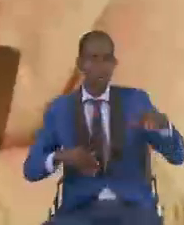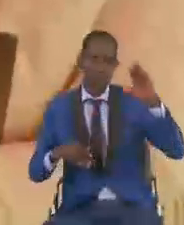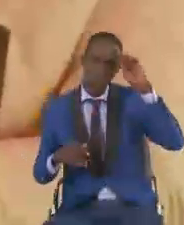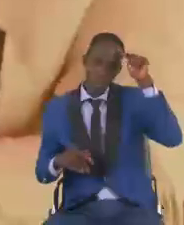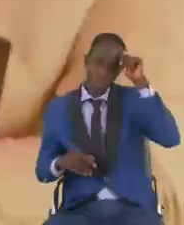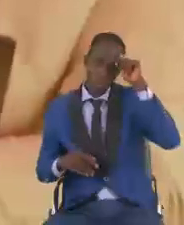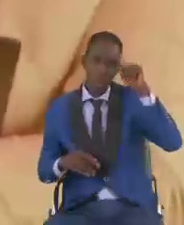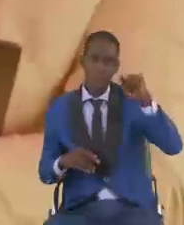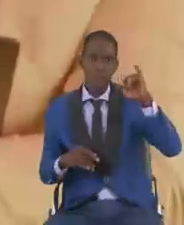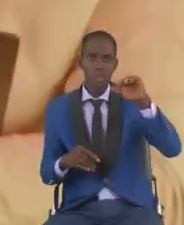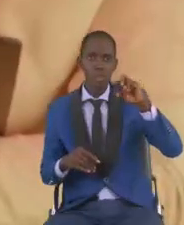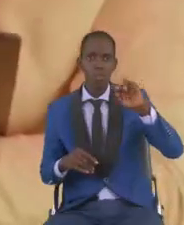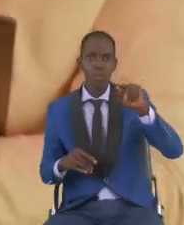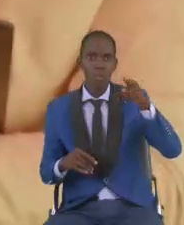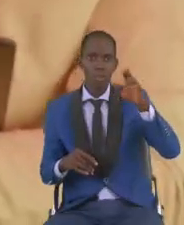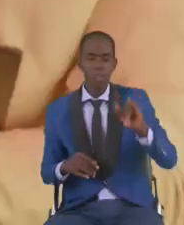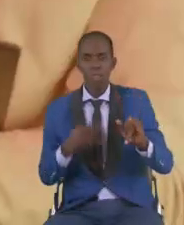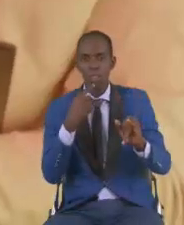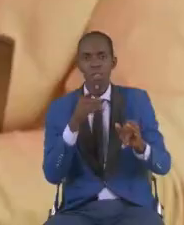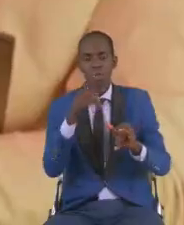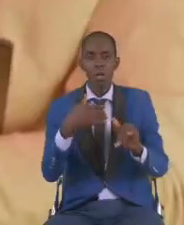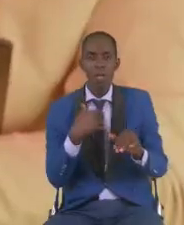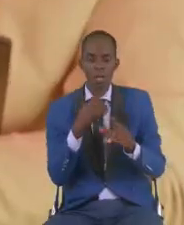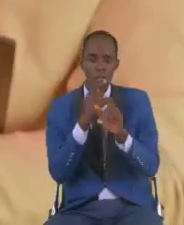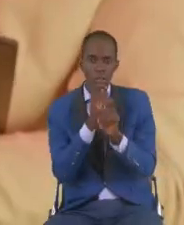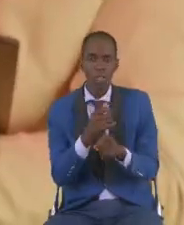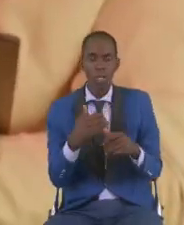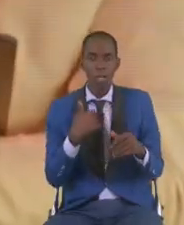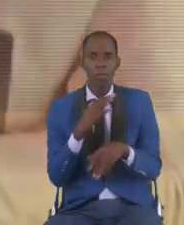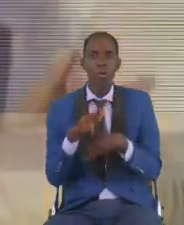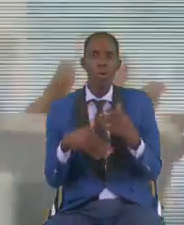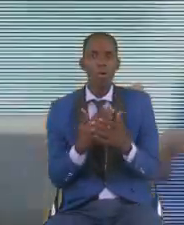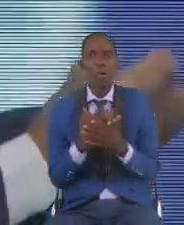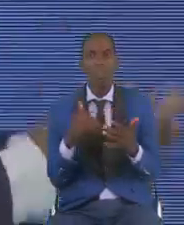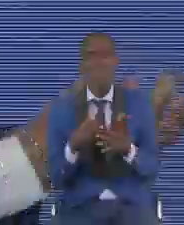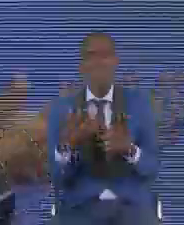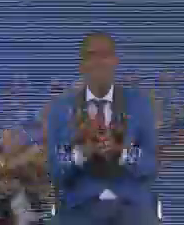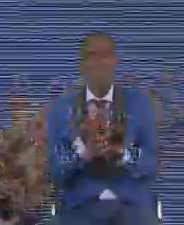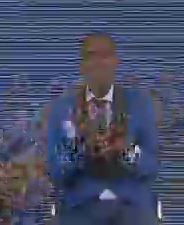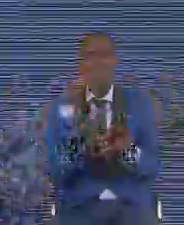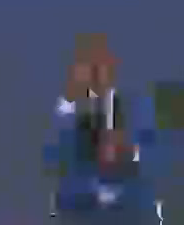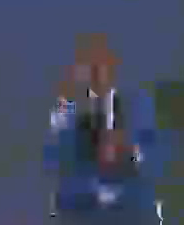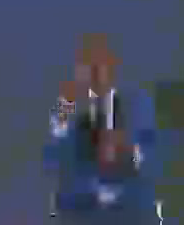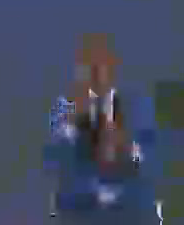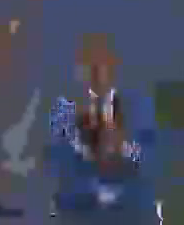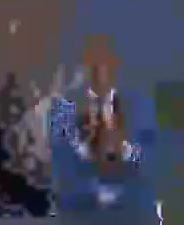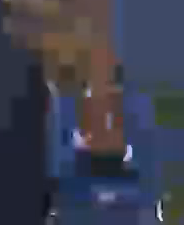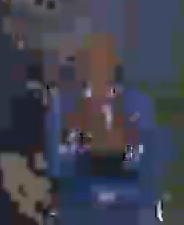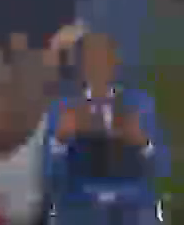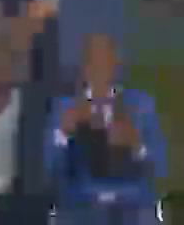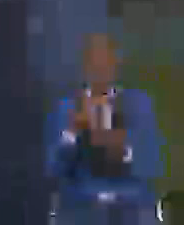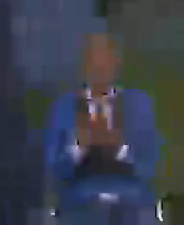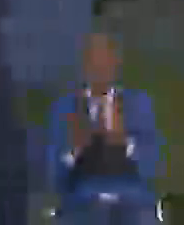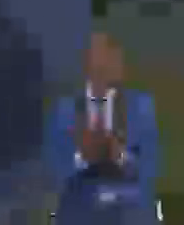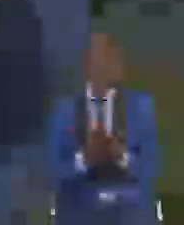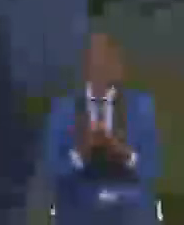the grace, all it takes. You have the gift, all it takes. But because that thing has become